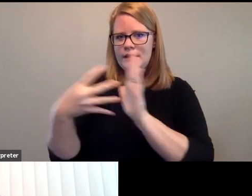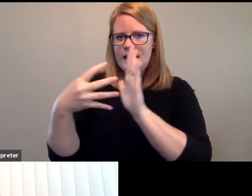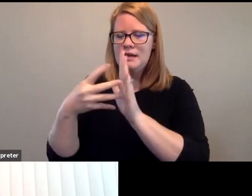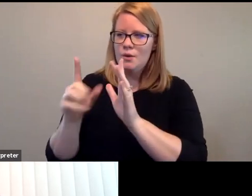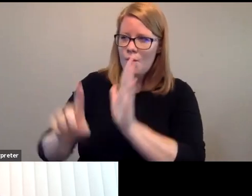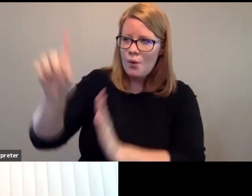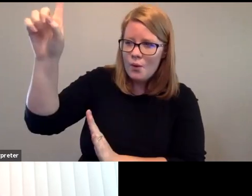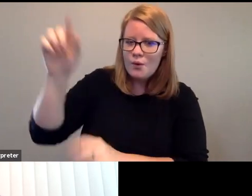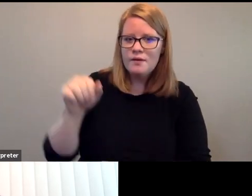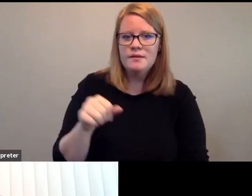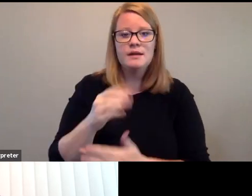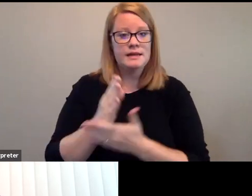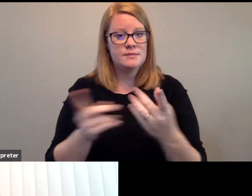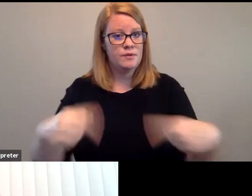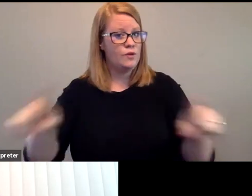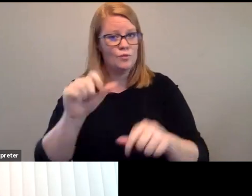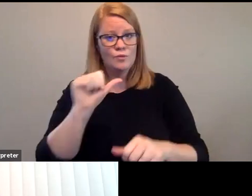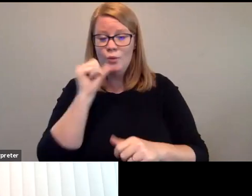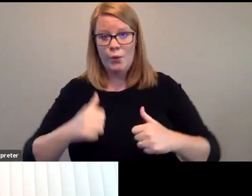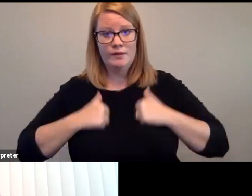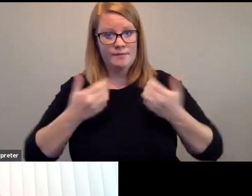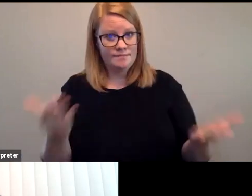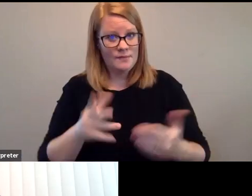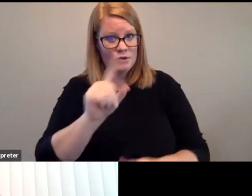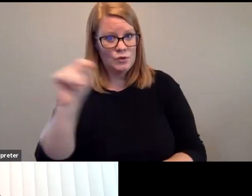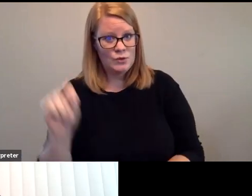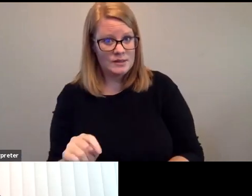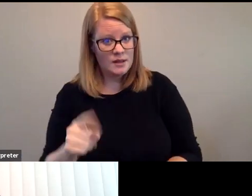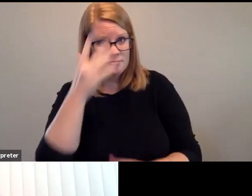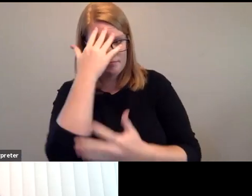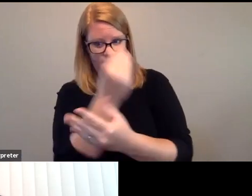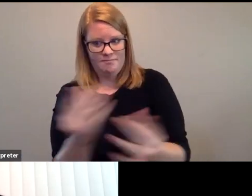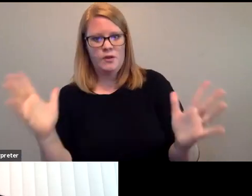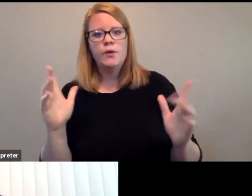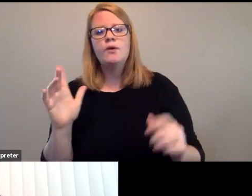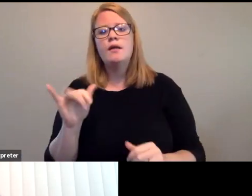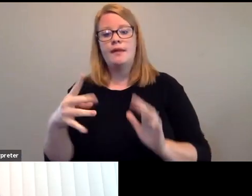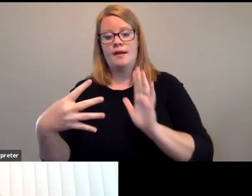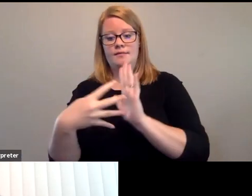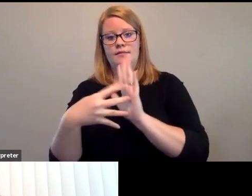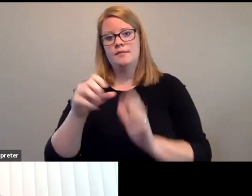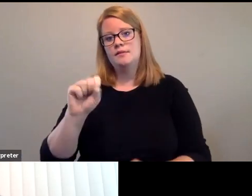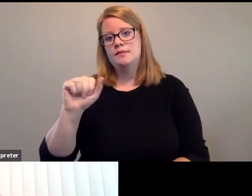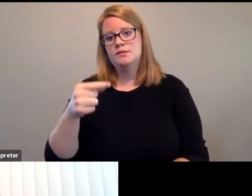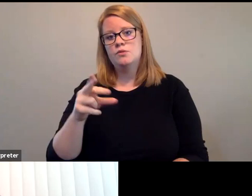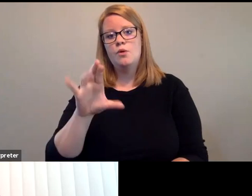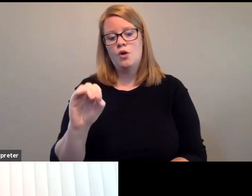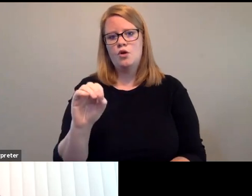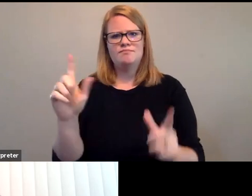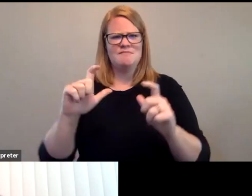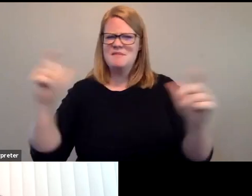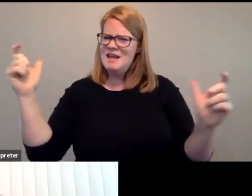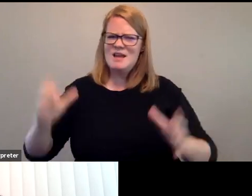saguaro is one of the biggest columnar cacti in the region. And in this time of year, what happens